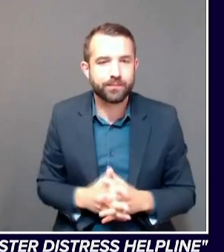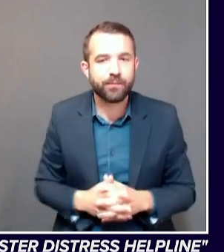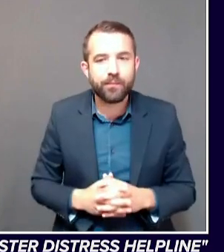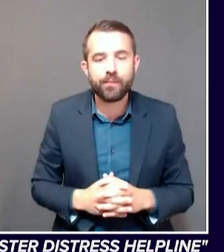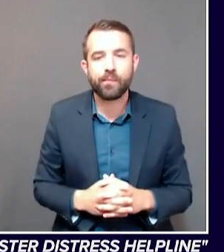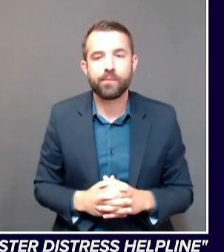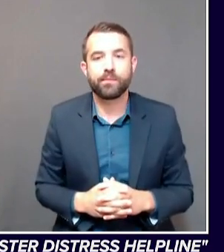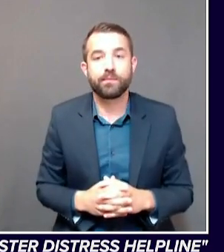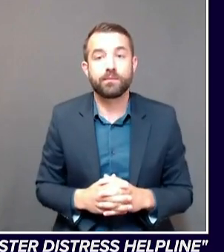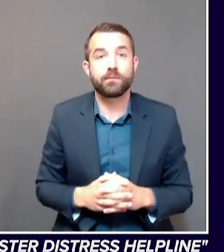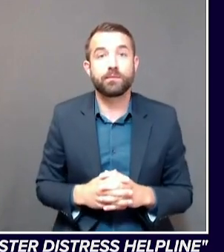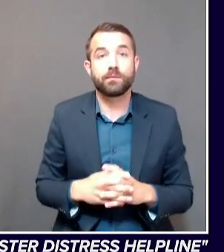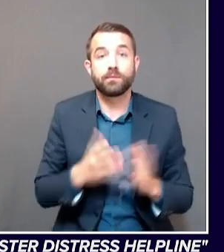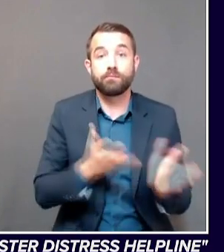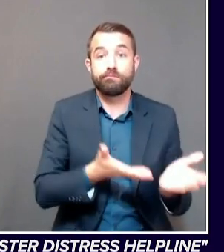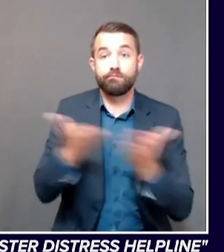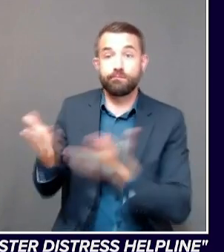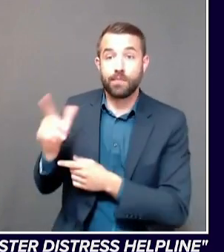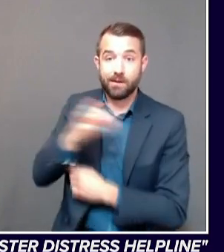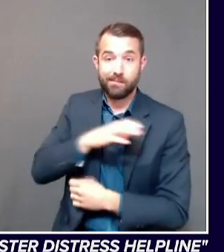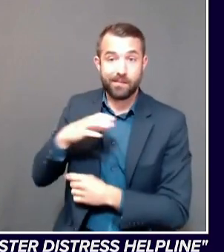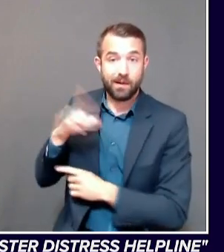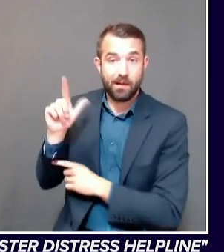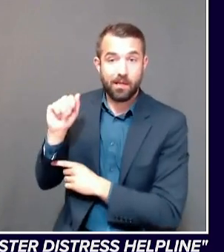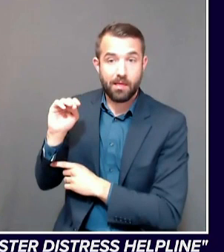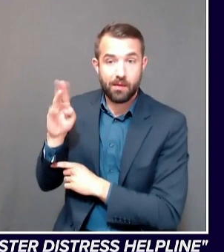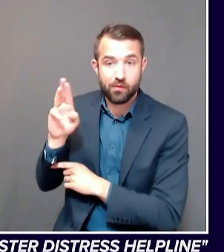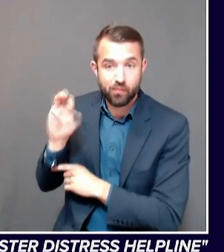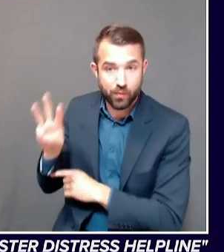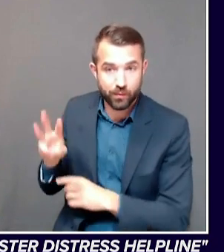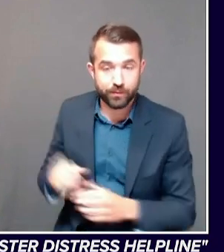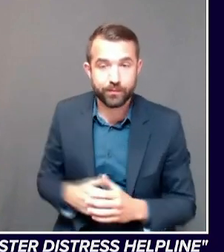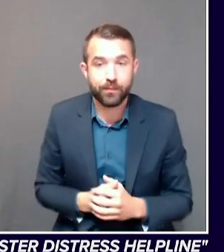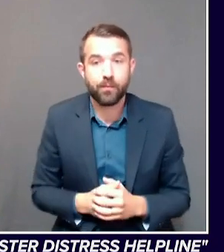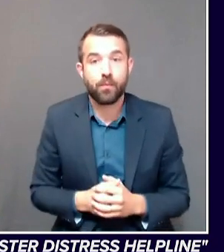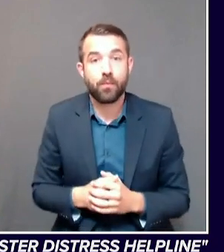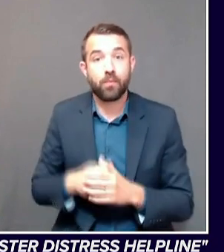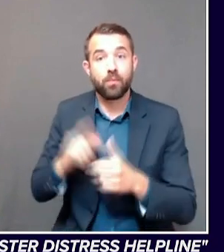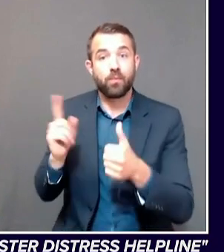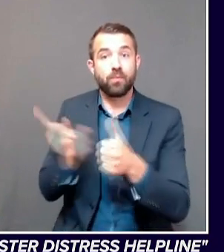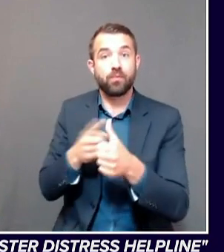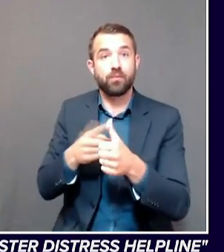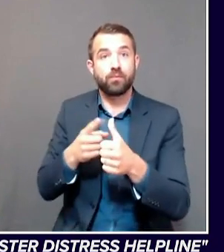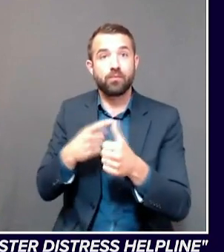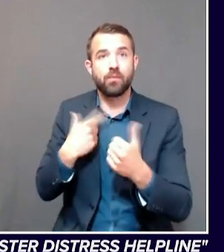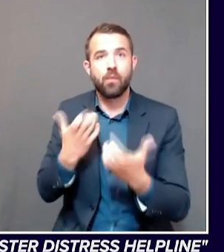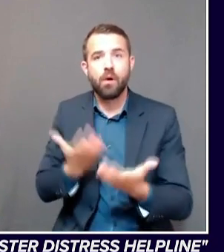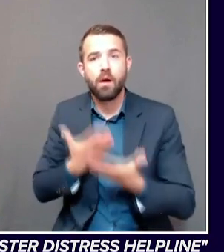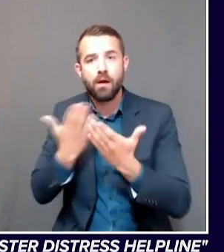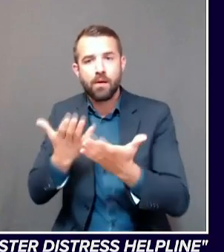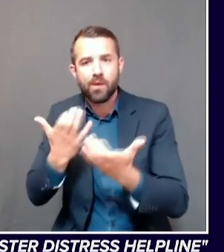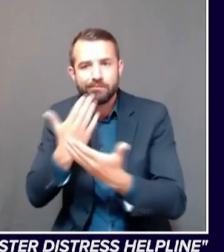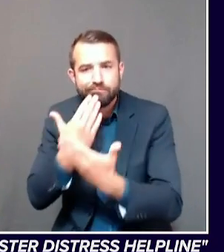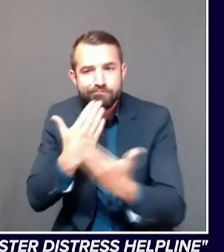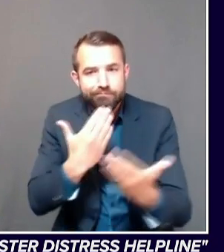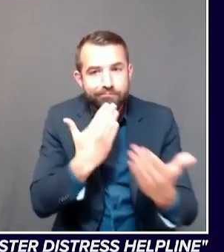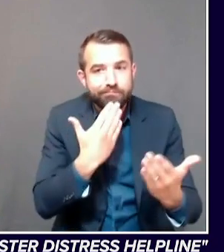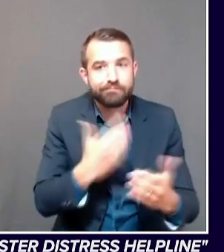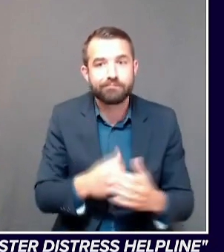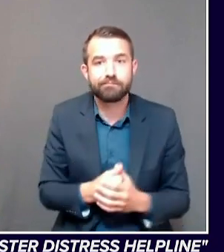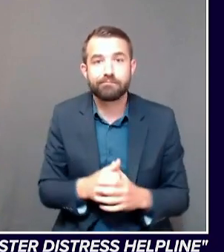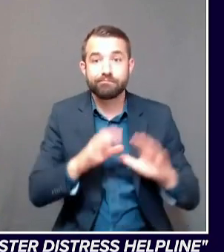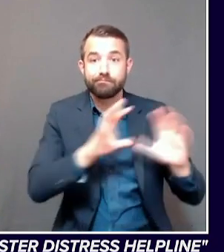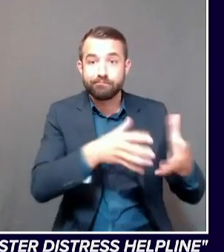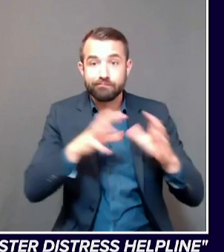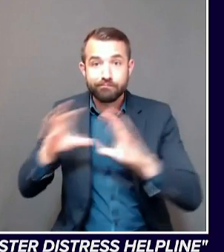Before I turn things over to Commissioner Lambrou today, I'd like to take a moment to offer some thanks and gratitude to a couple of groups